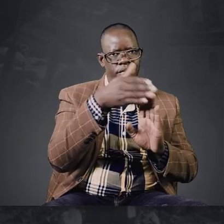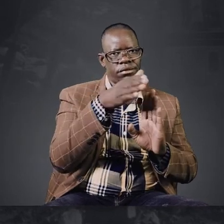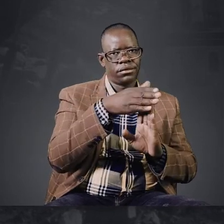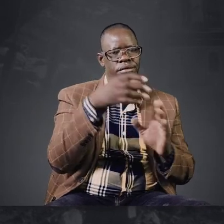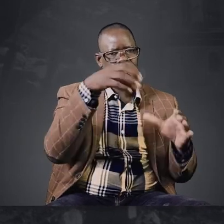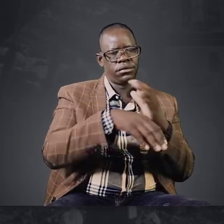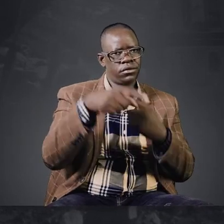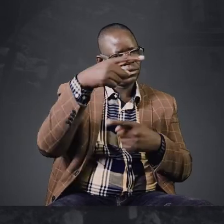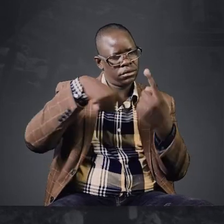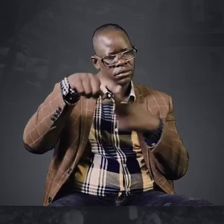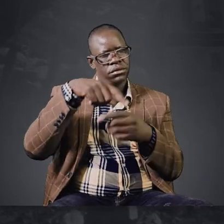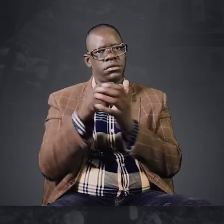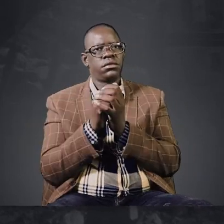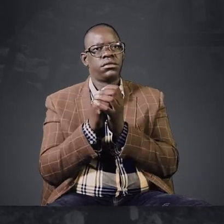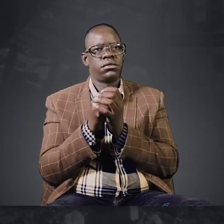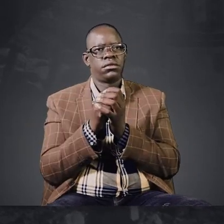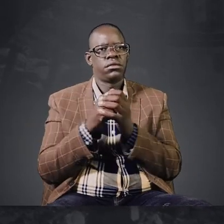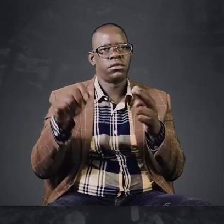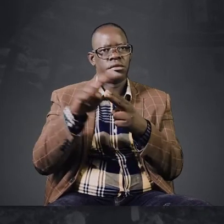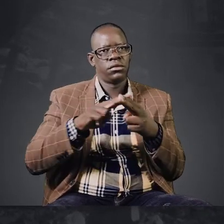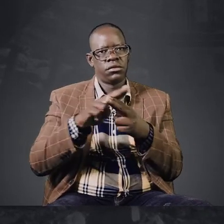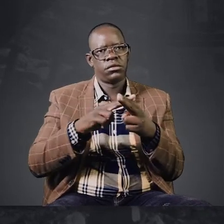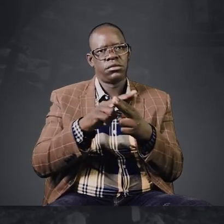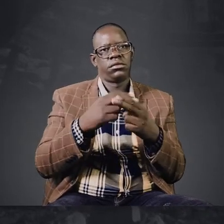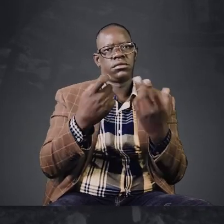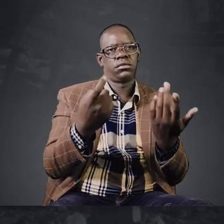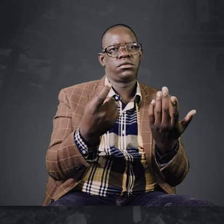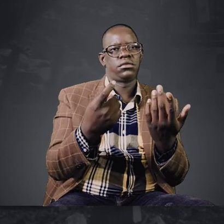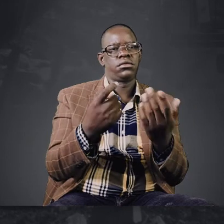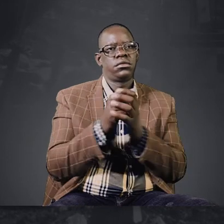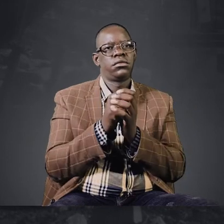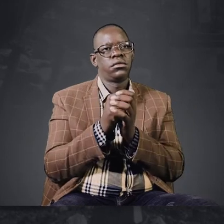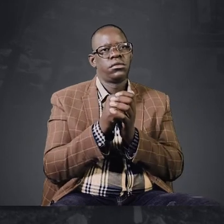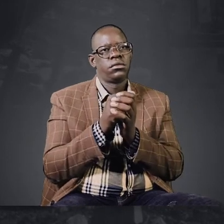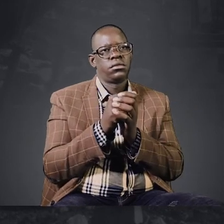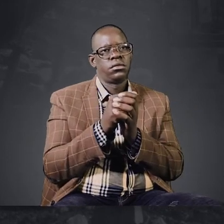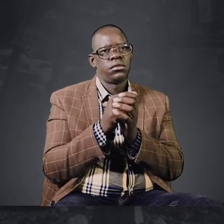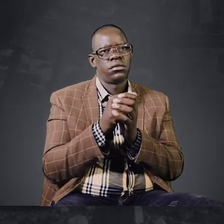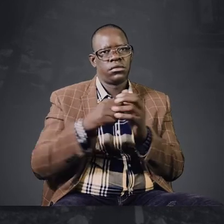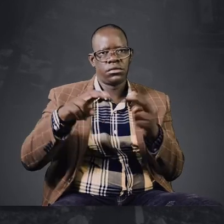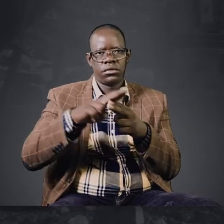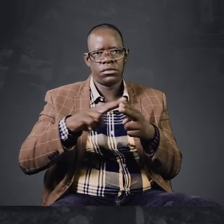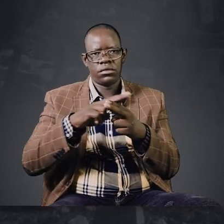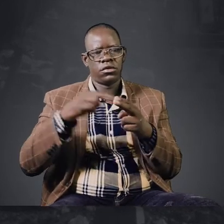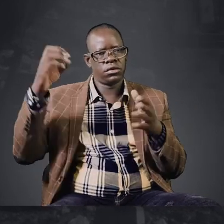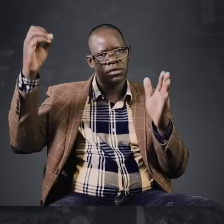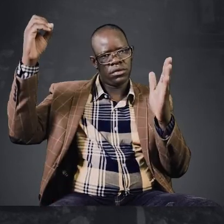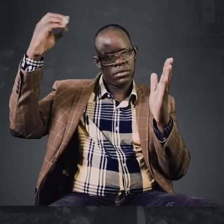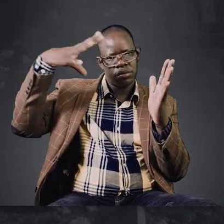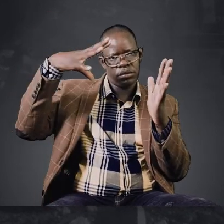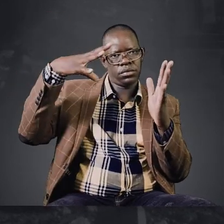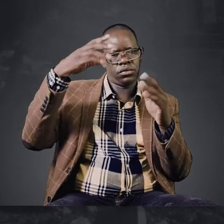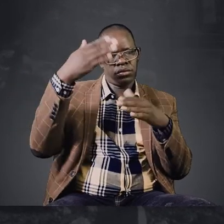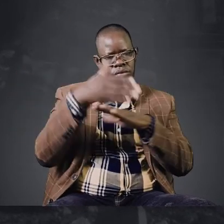collection banks for recycling, to use natural refuse to fill hollows, to use solar power in place